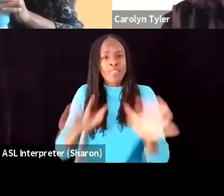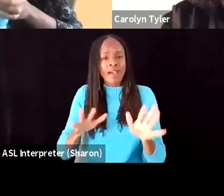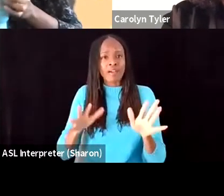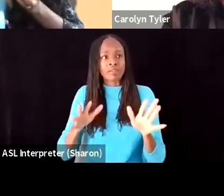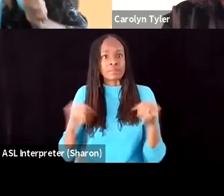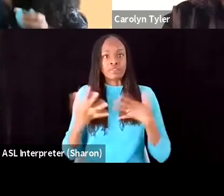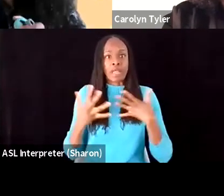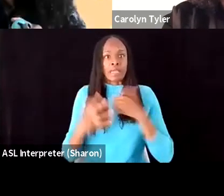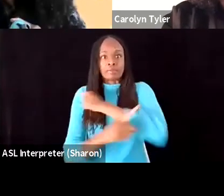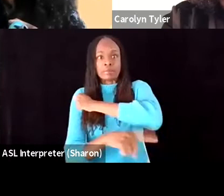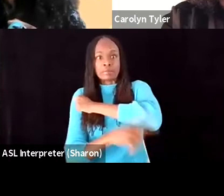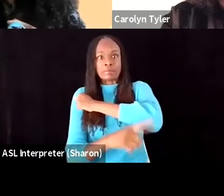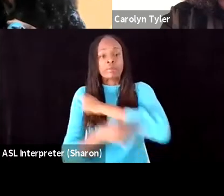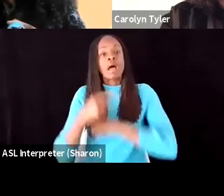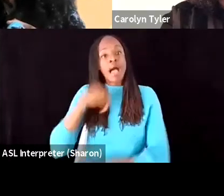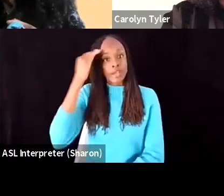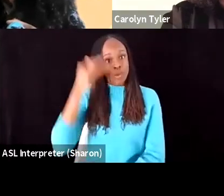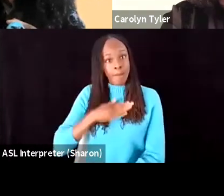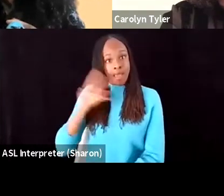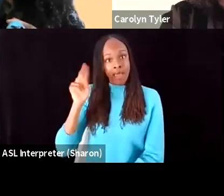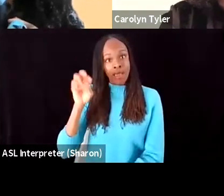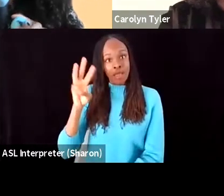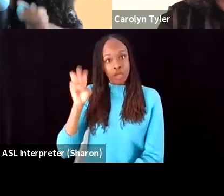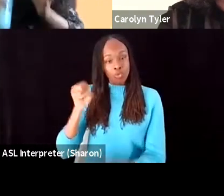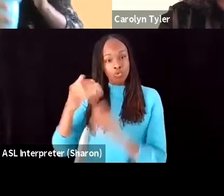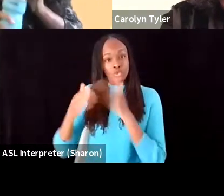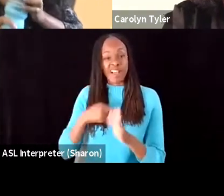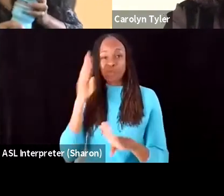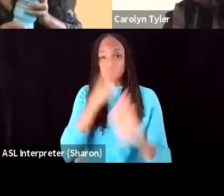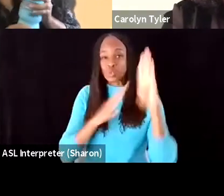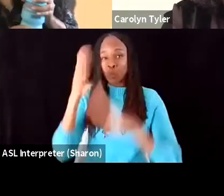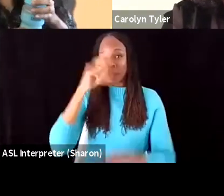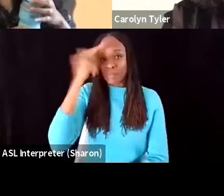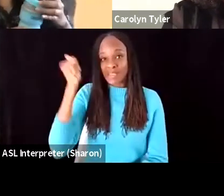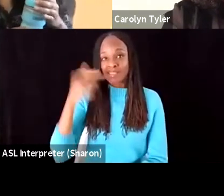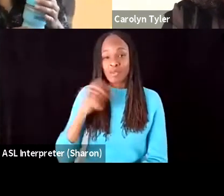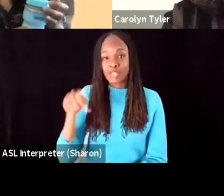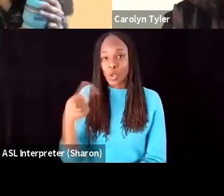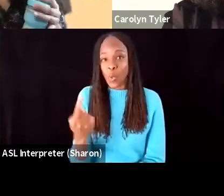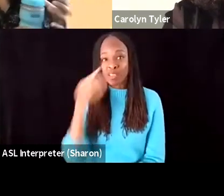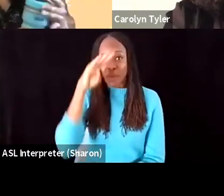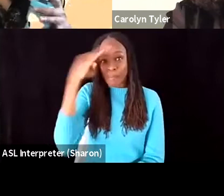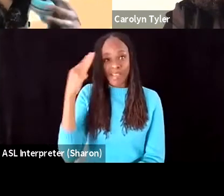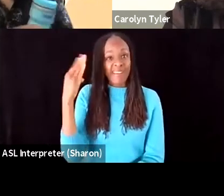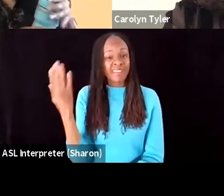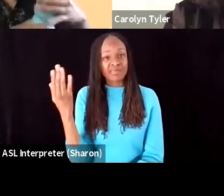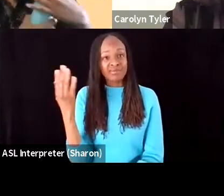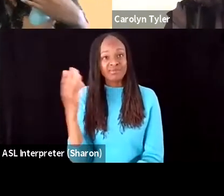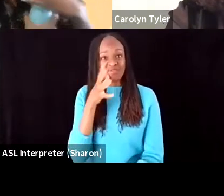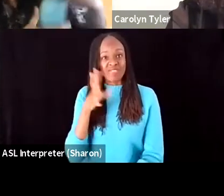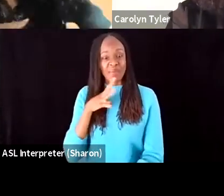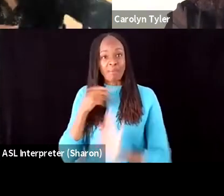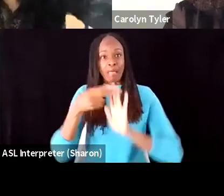Or I know in my newsroom, I was always worried as the only Black female of being labeled